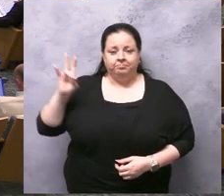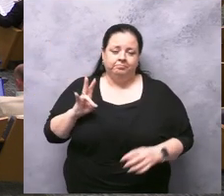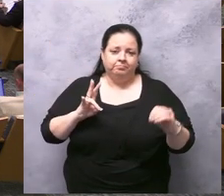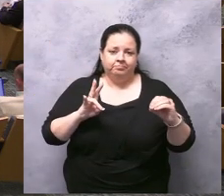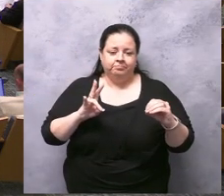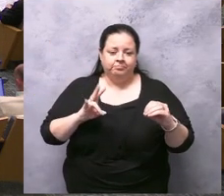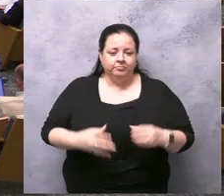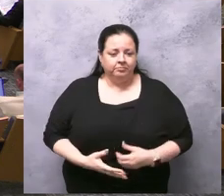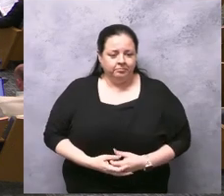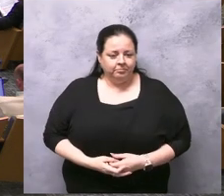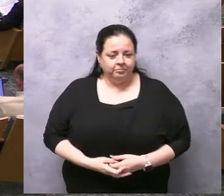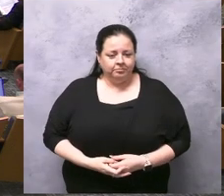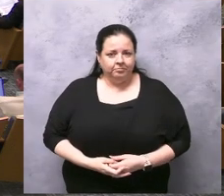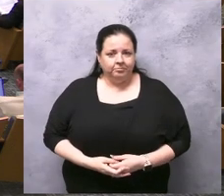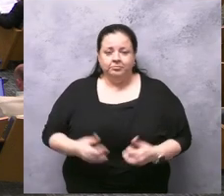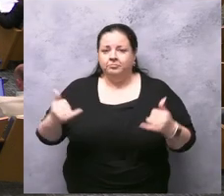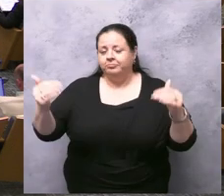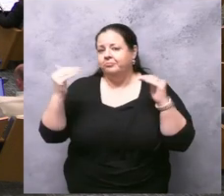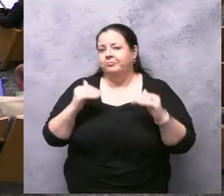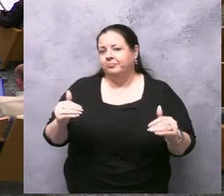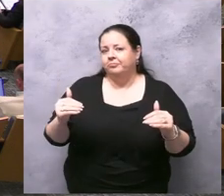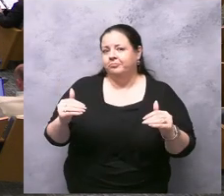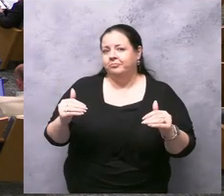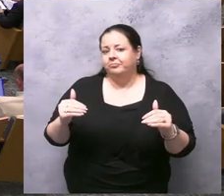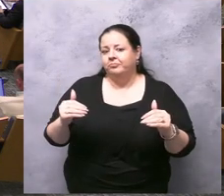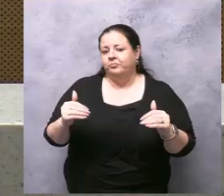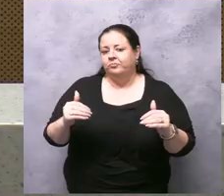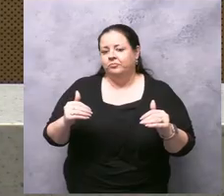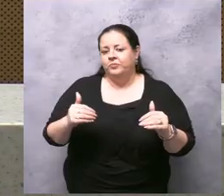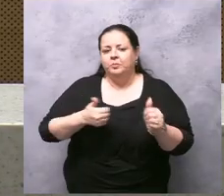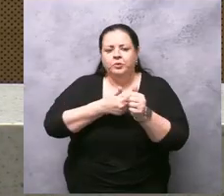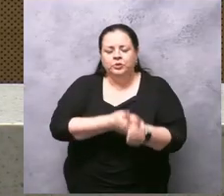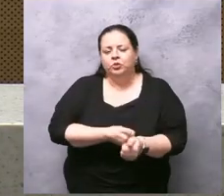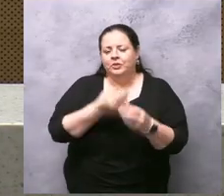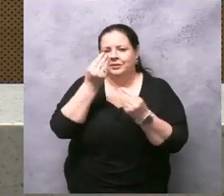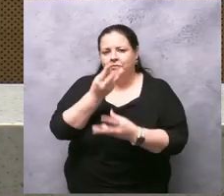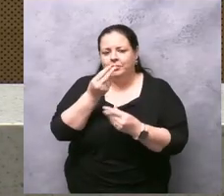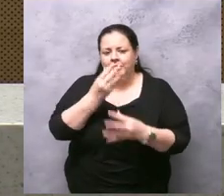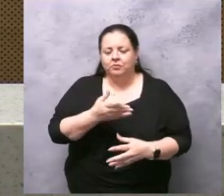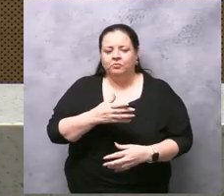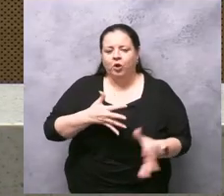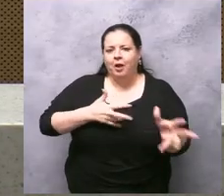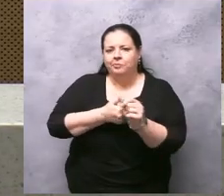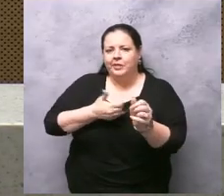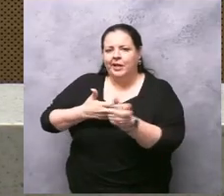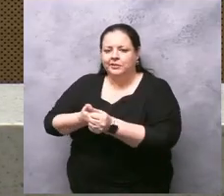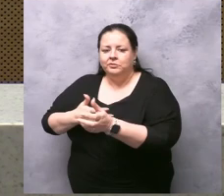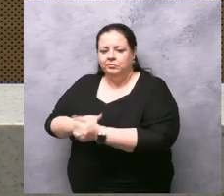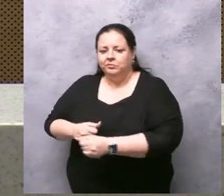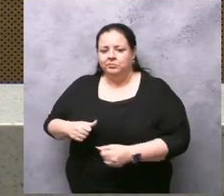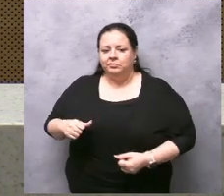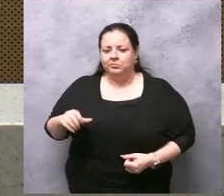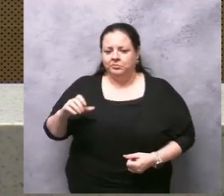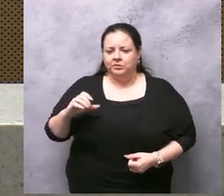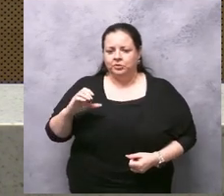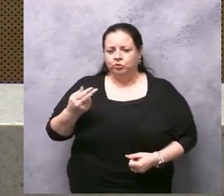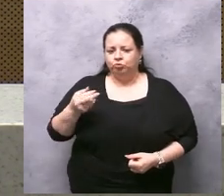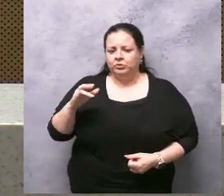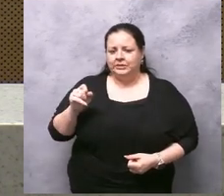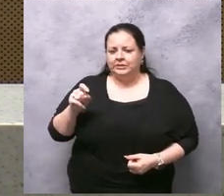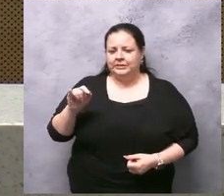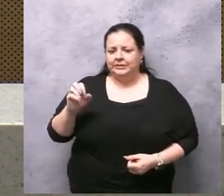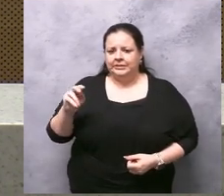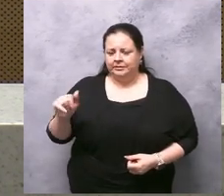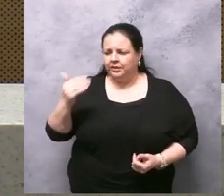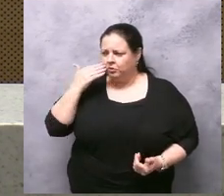7-0. We'll now proceed to informational items. At this time, we'll get board committee updates. To my left, I know Christine has some updates first.